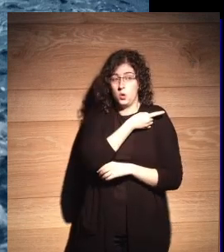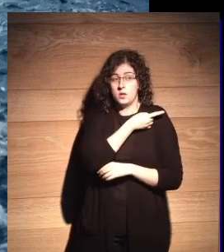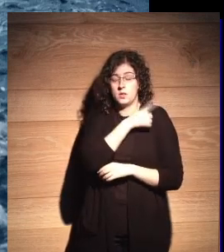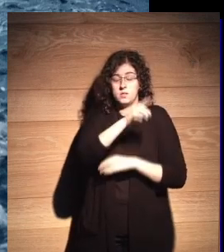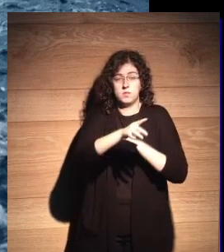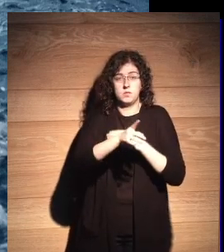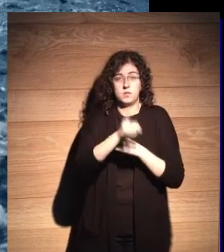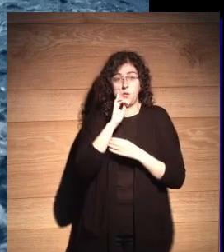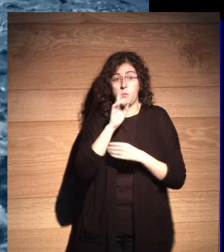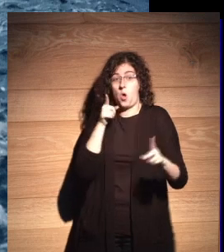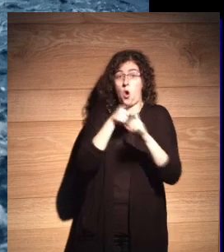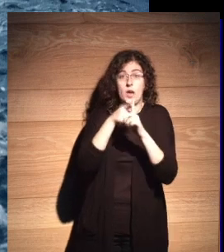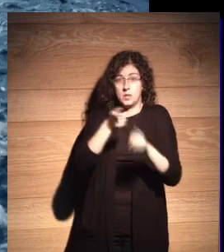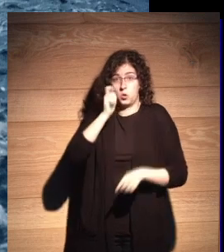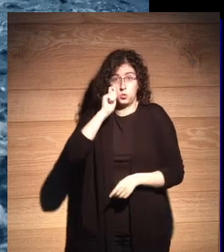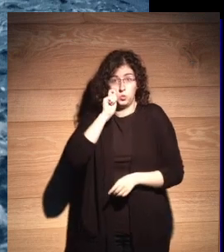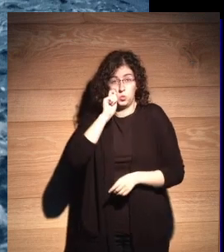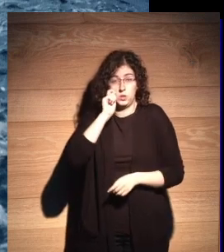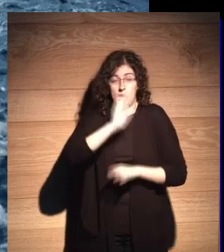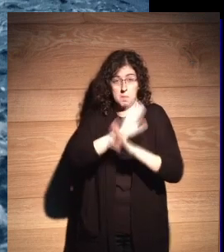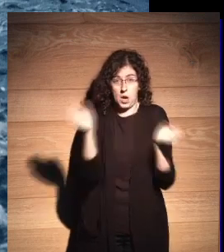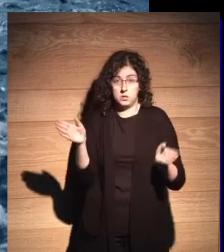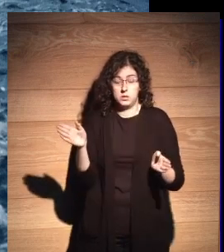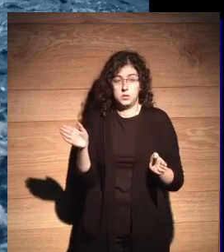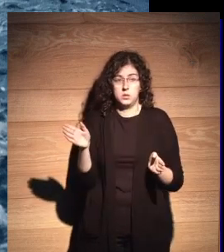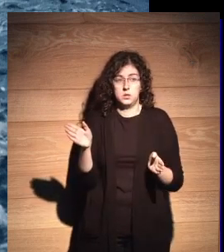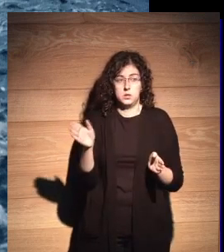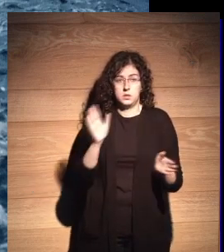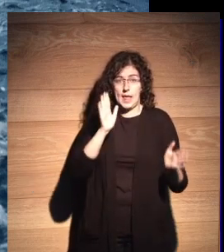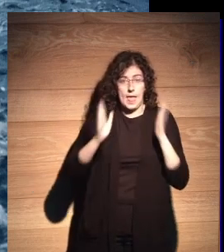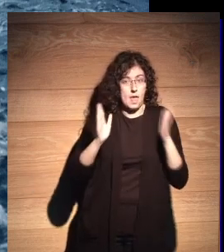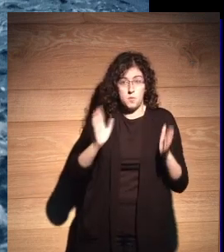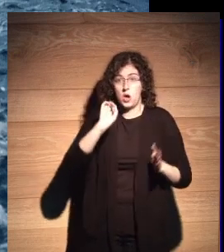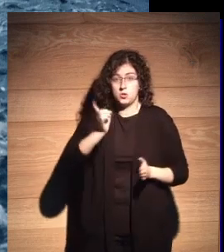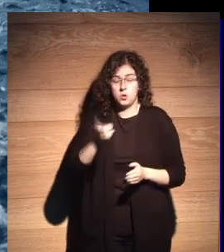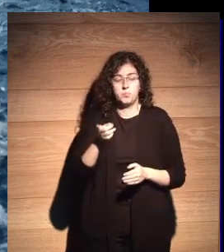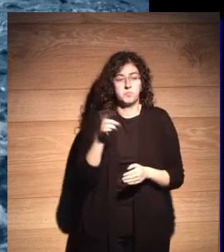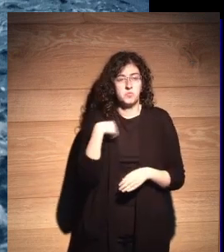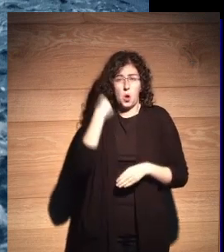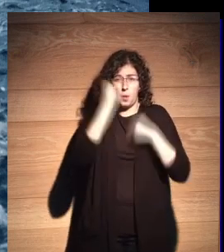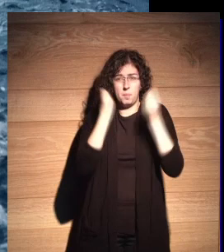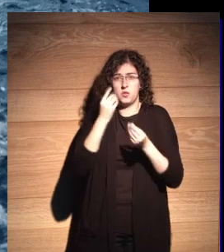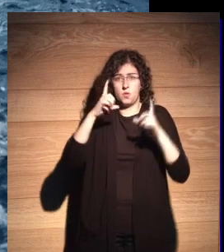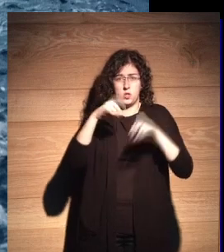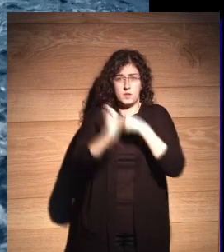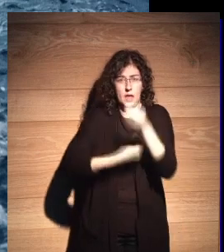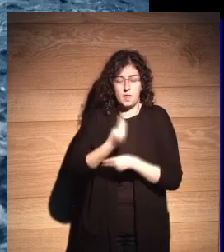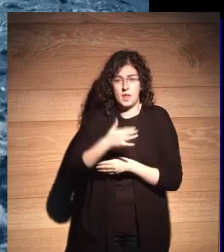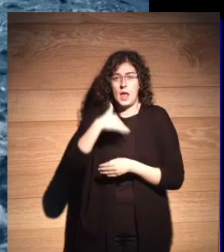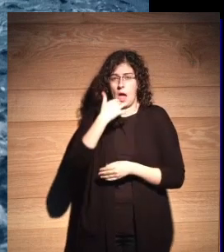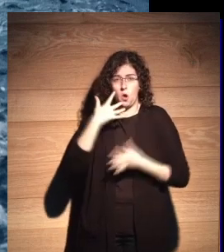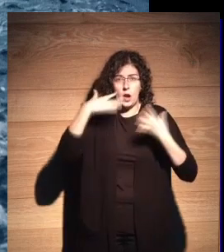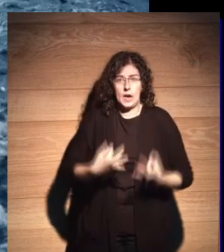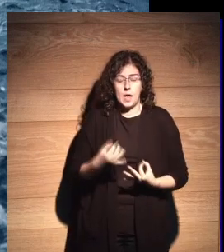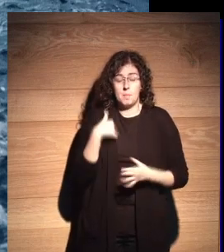I think. But during these times, I think that no, when I was doing it, it was an authentic thing. I'm saying now, I think most of these